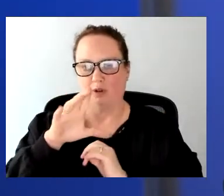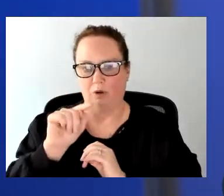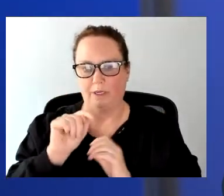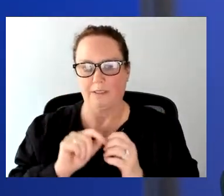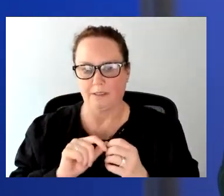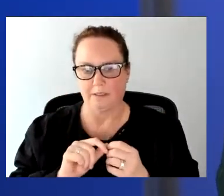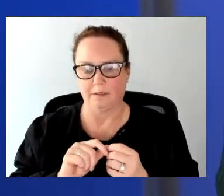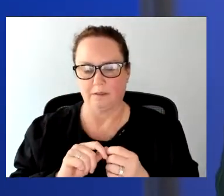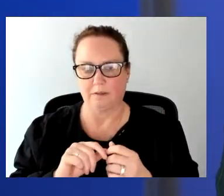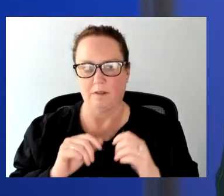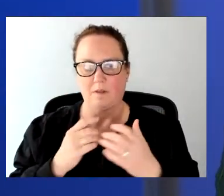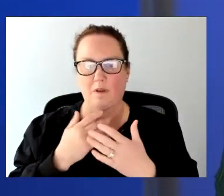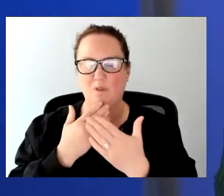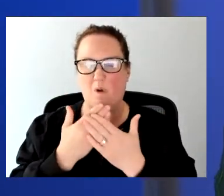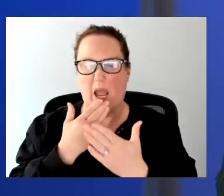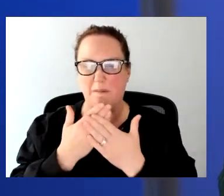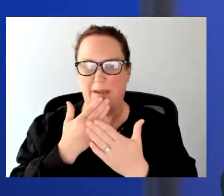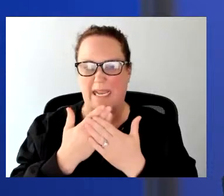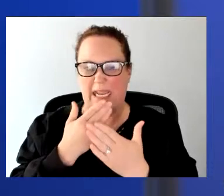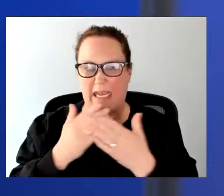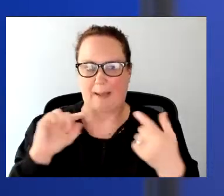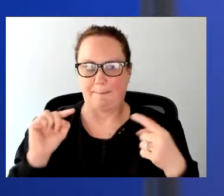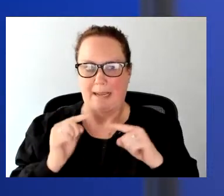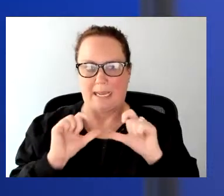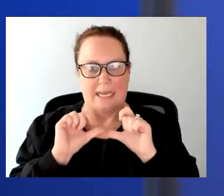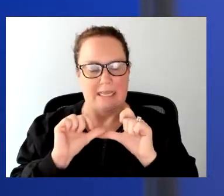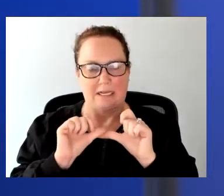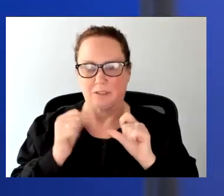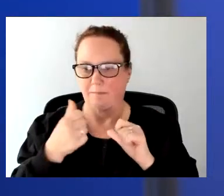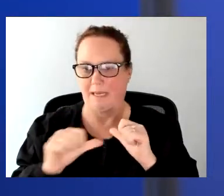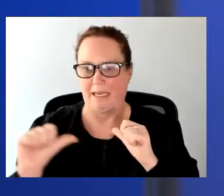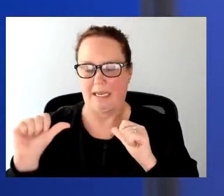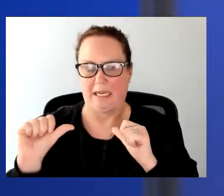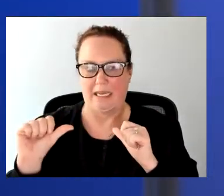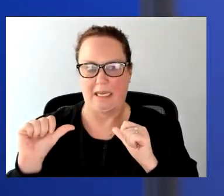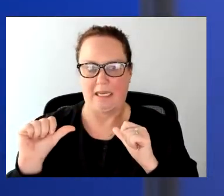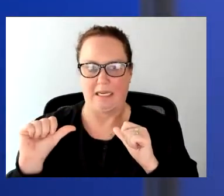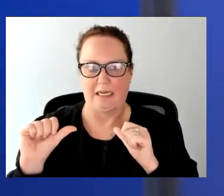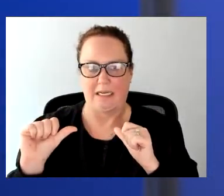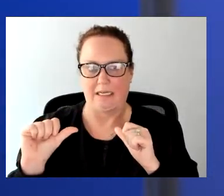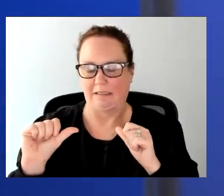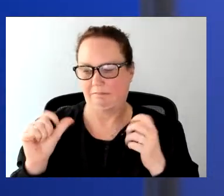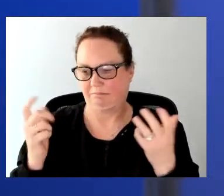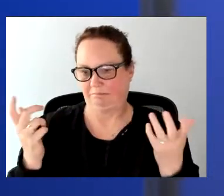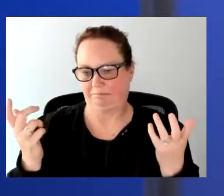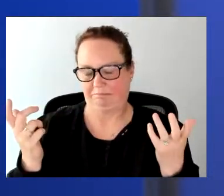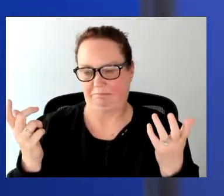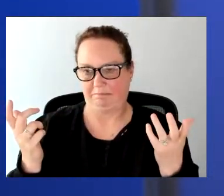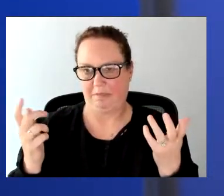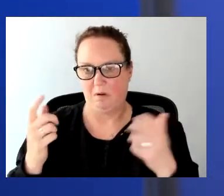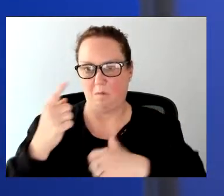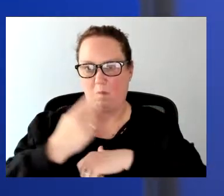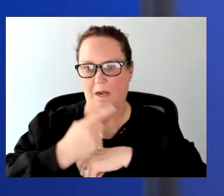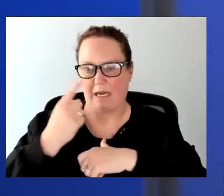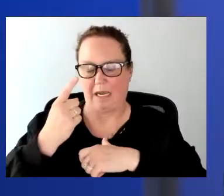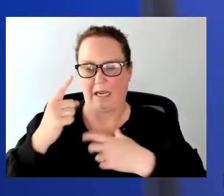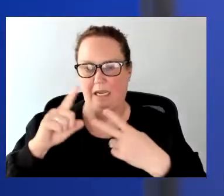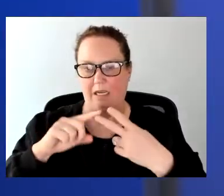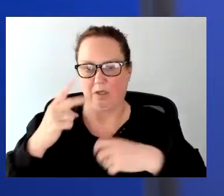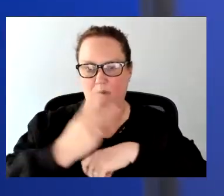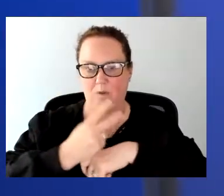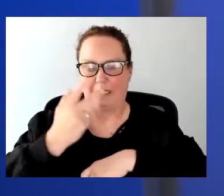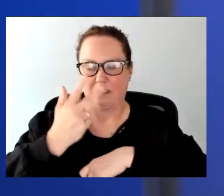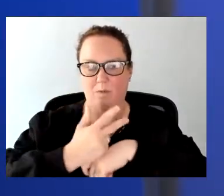throbbing pain. And it lingers. It could be anywhere from, a day, 2 days, 3 days,